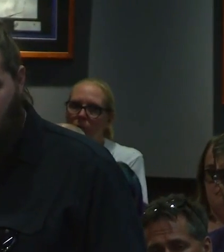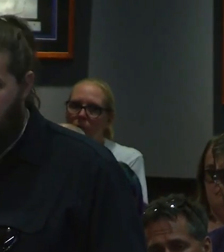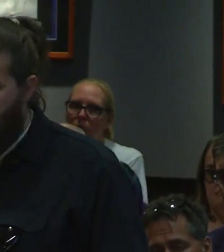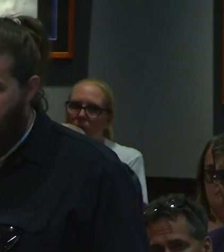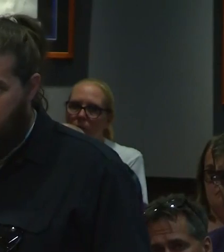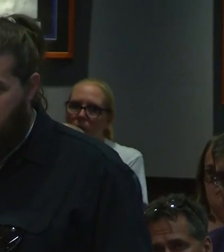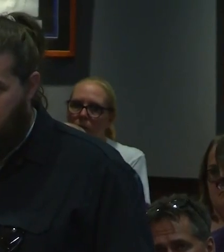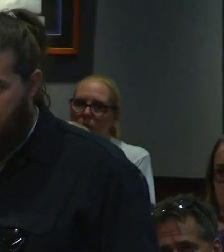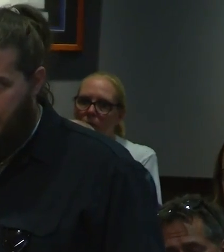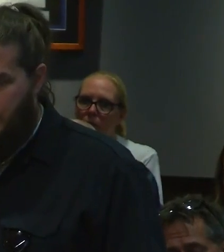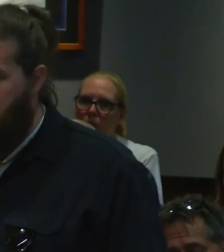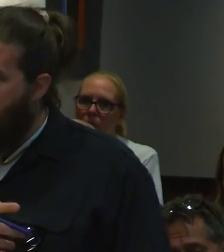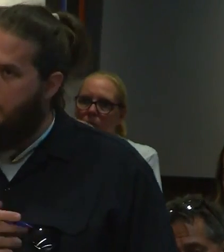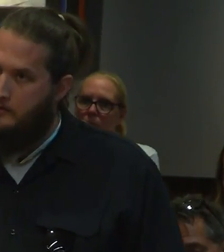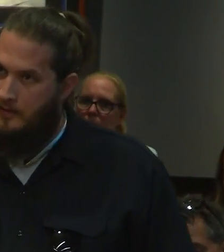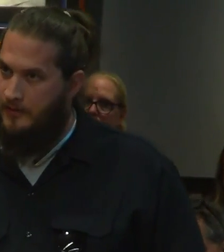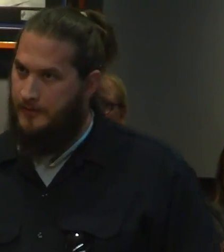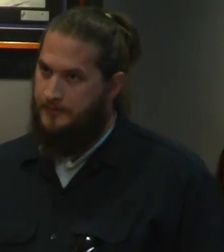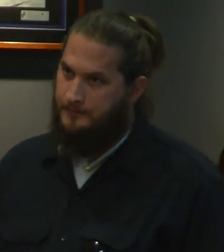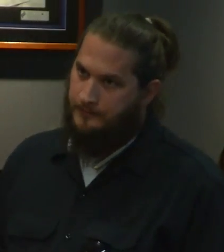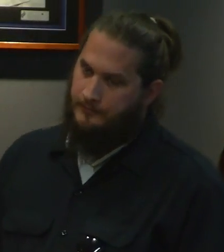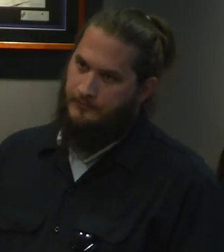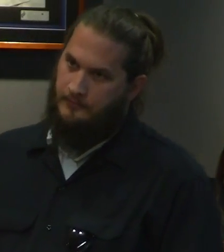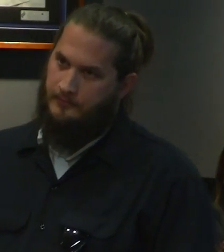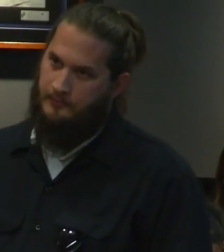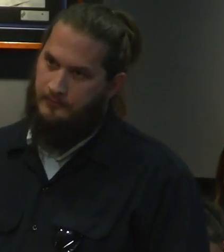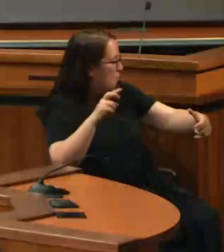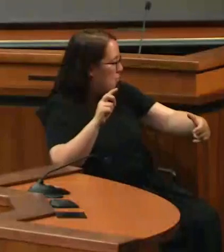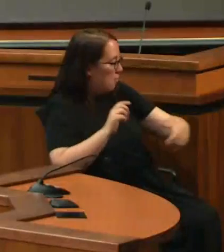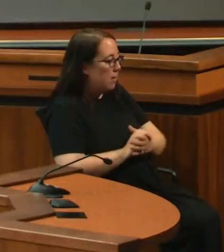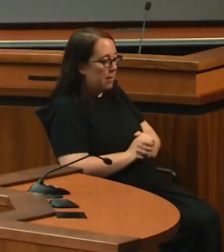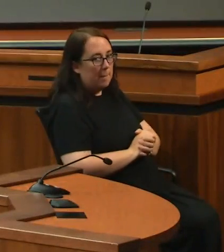underground volts or the ponds? At the end of the day,